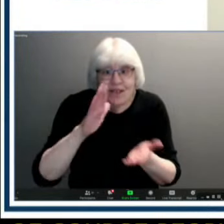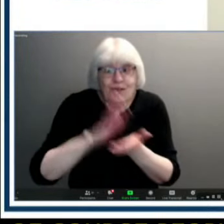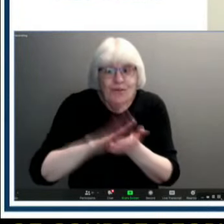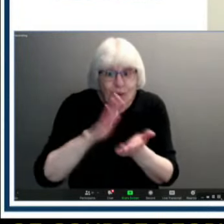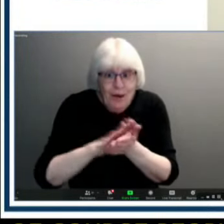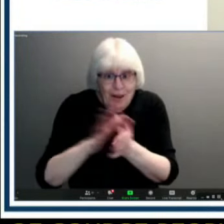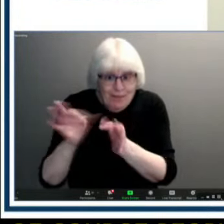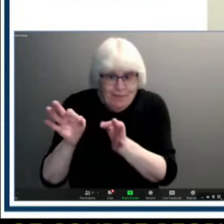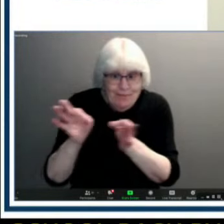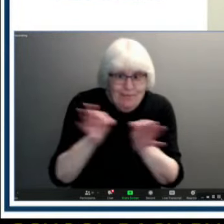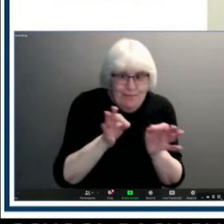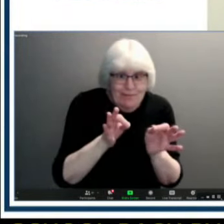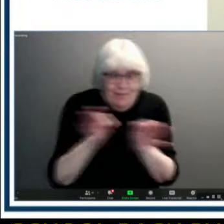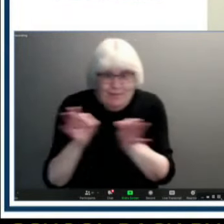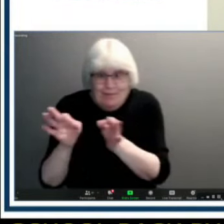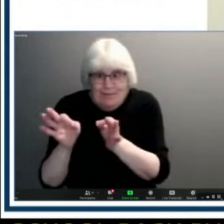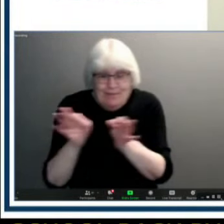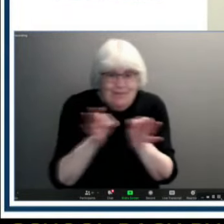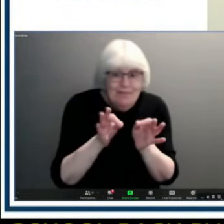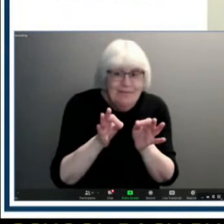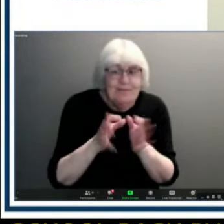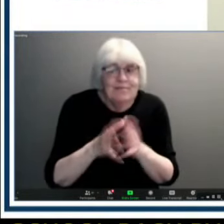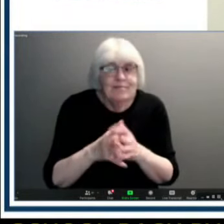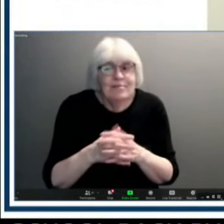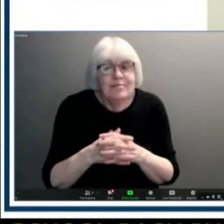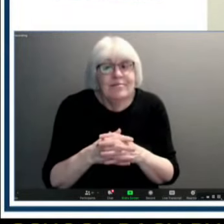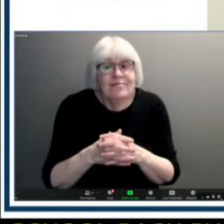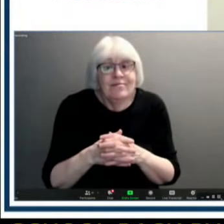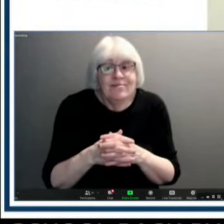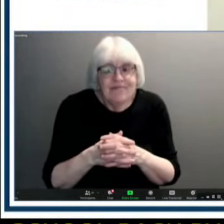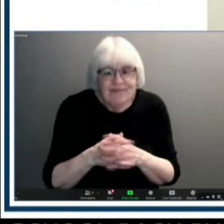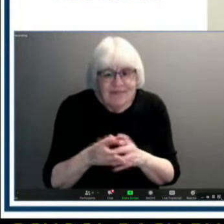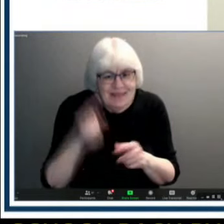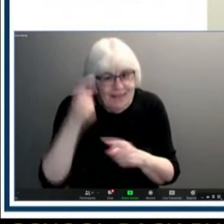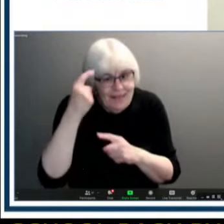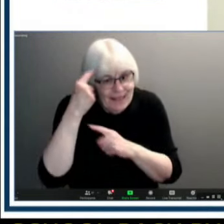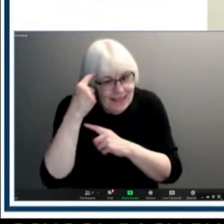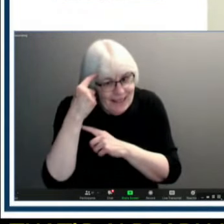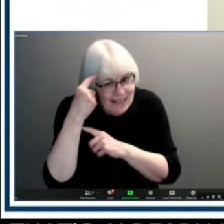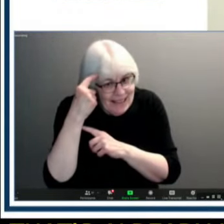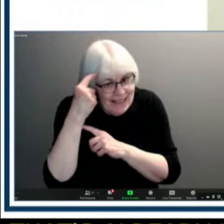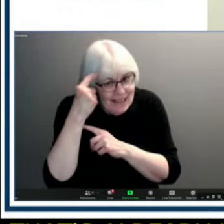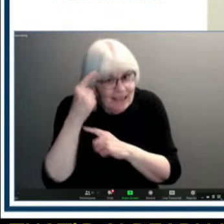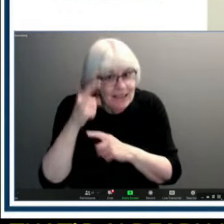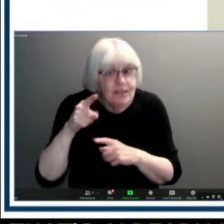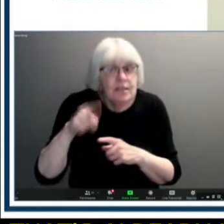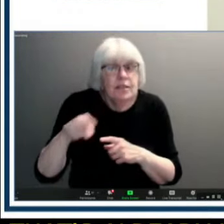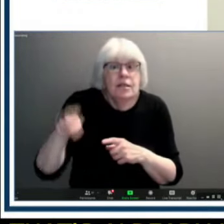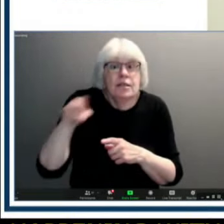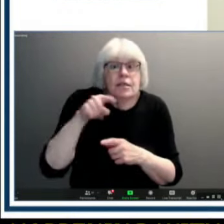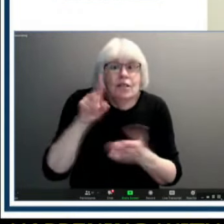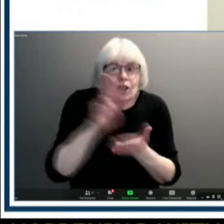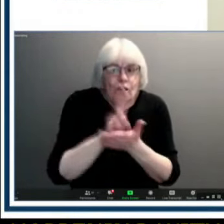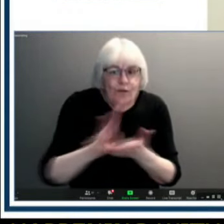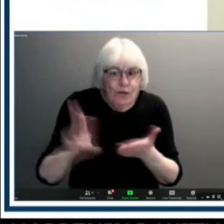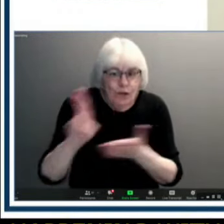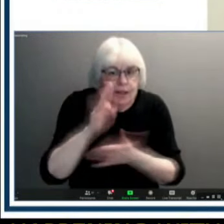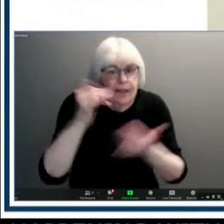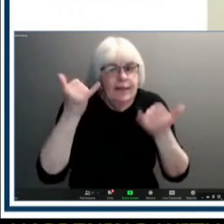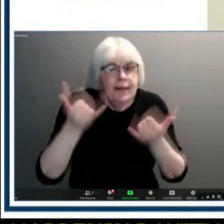course, we're always mindful. I see what's happening with some universities that are going to online. So we'd